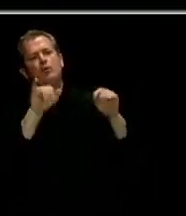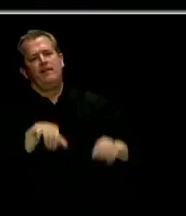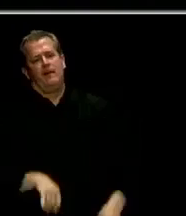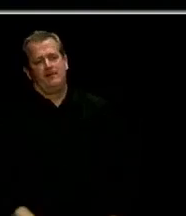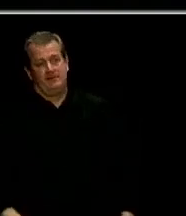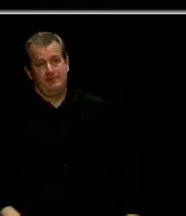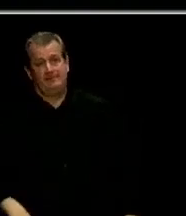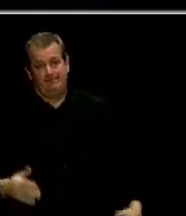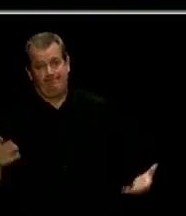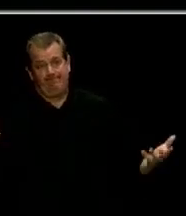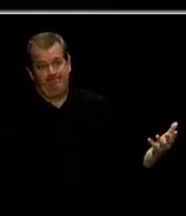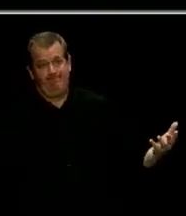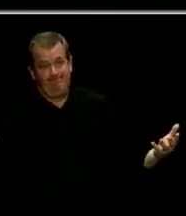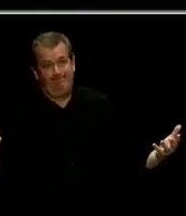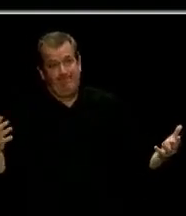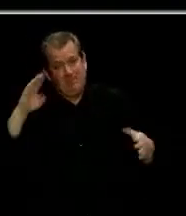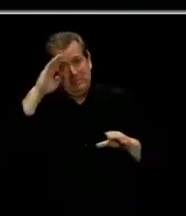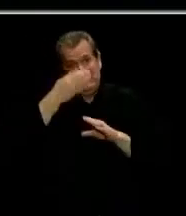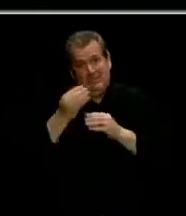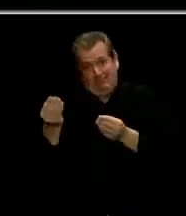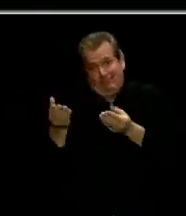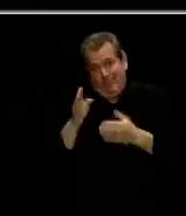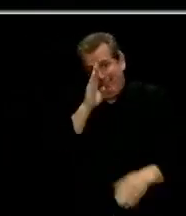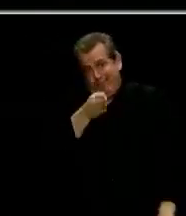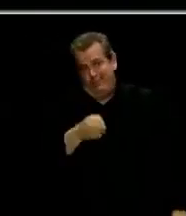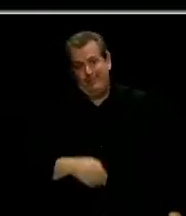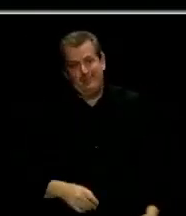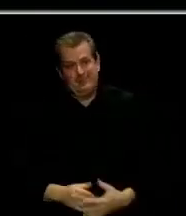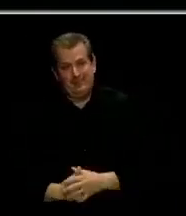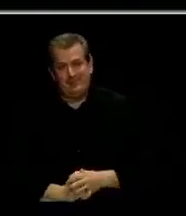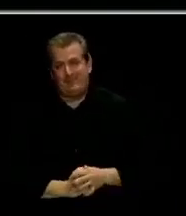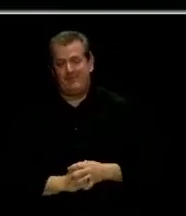I mean, wow, right?